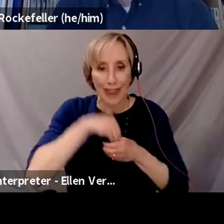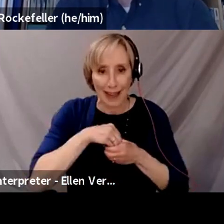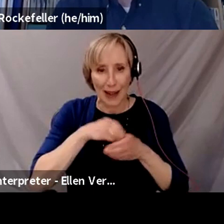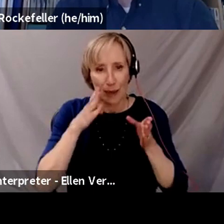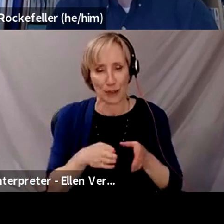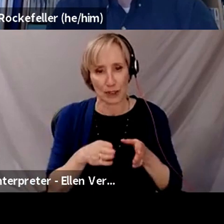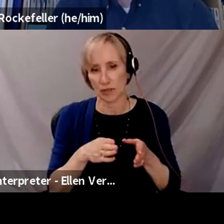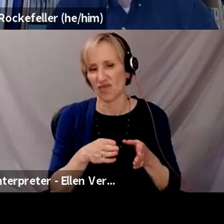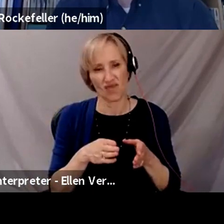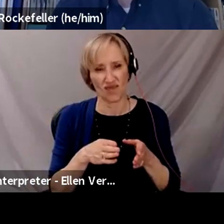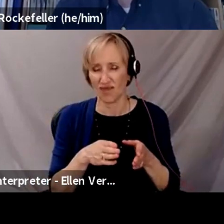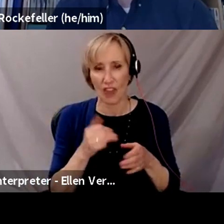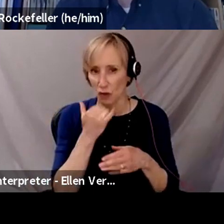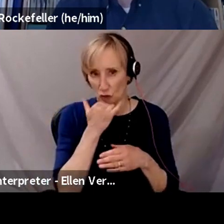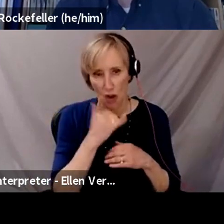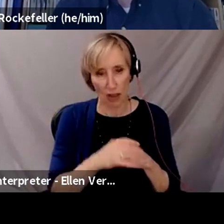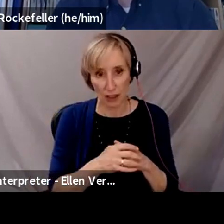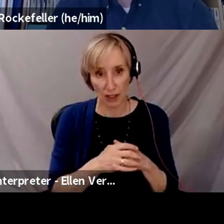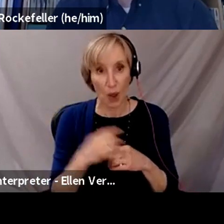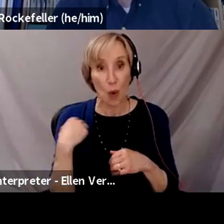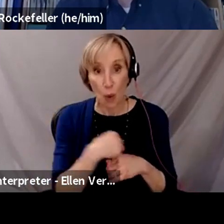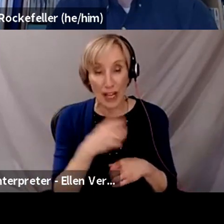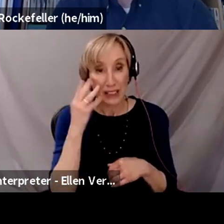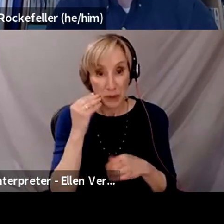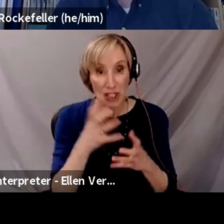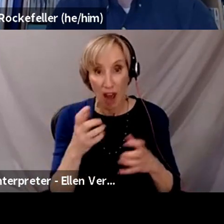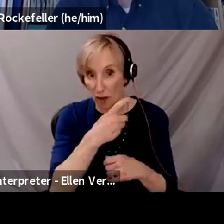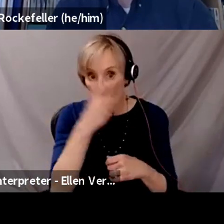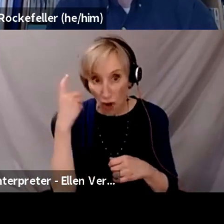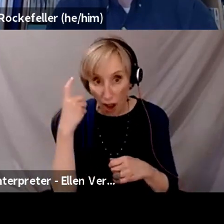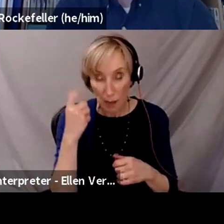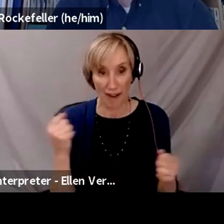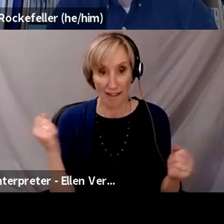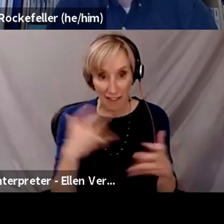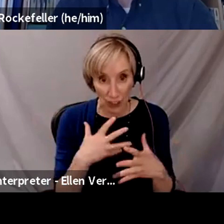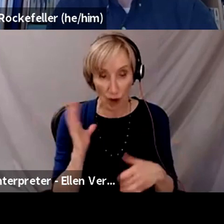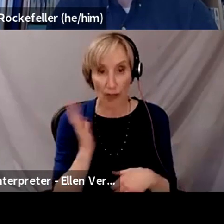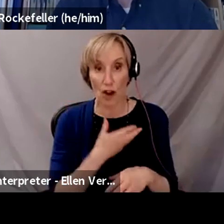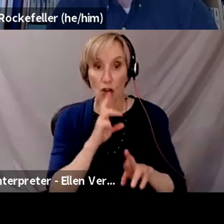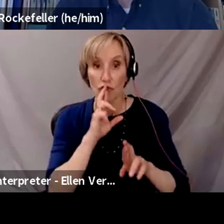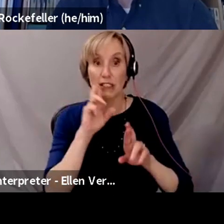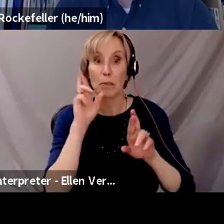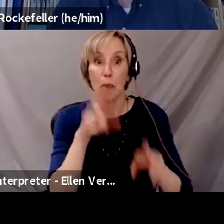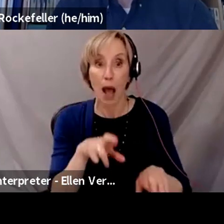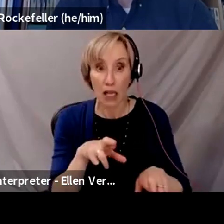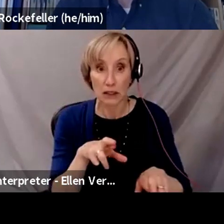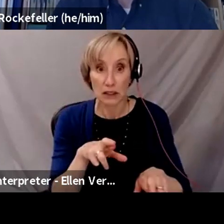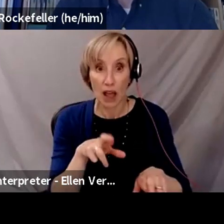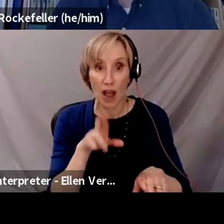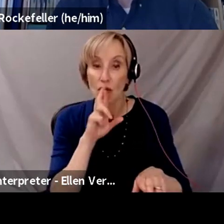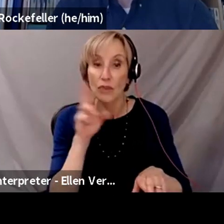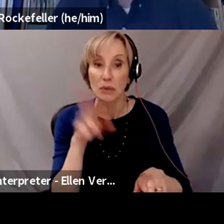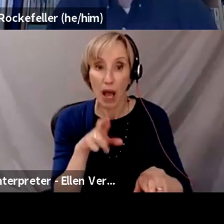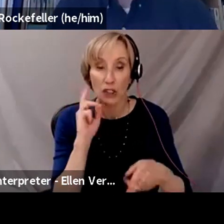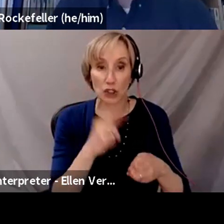experience a lot of trauma, a lot of terrorization, and then our responses to those experiences are called mental illness. And